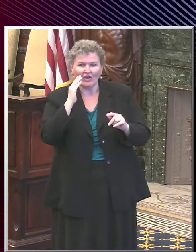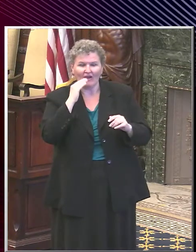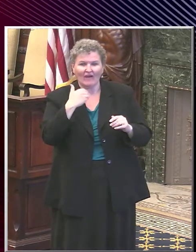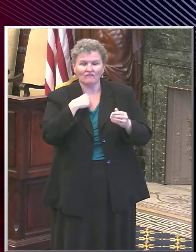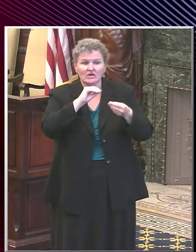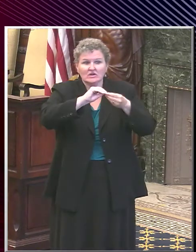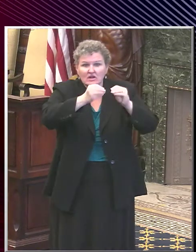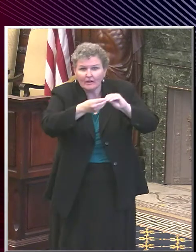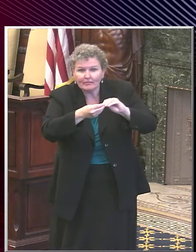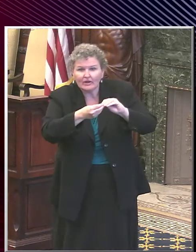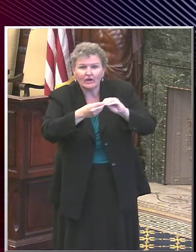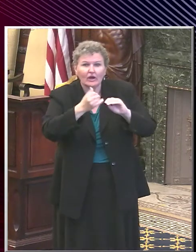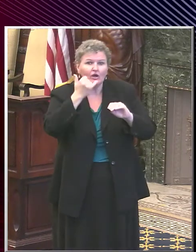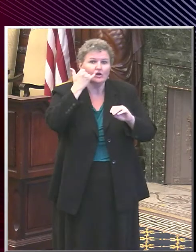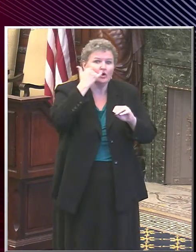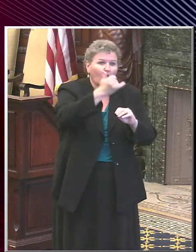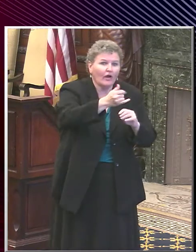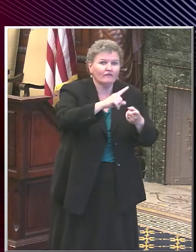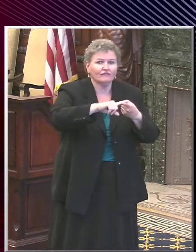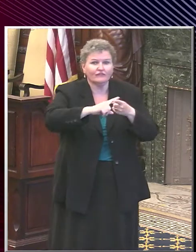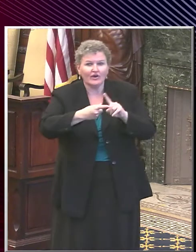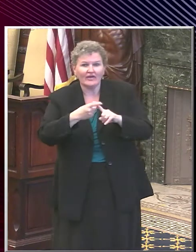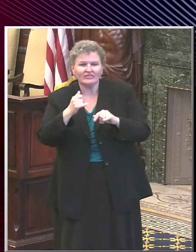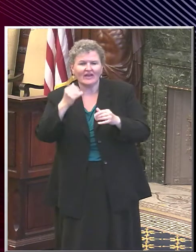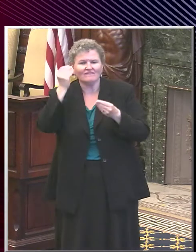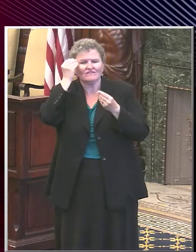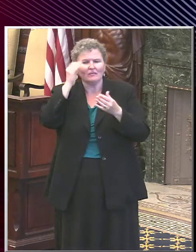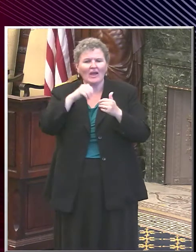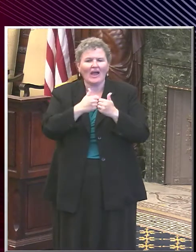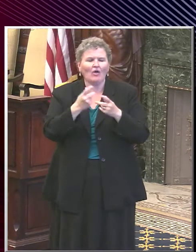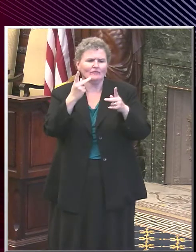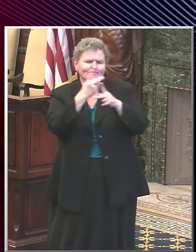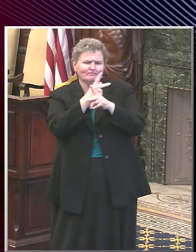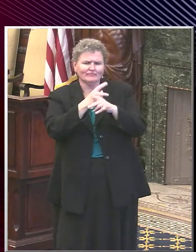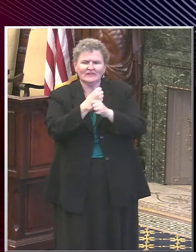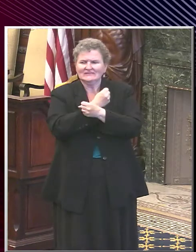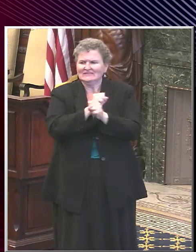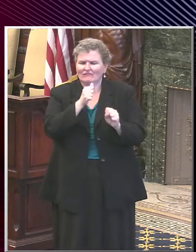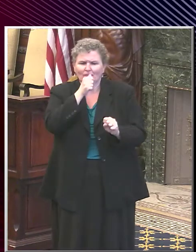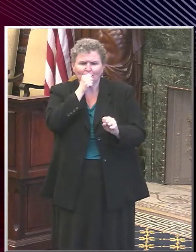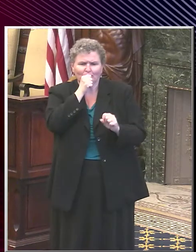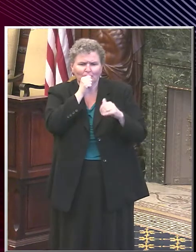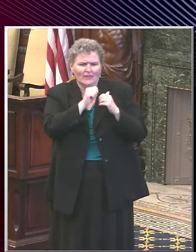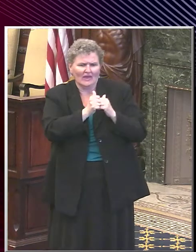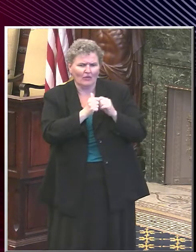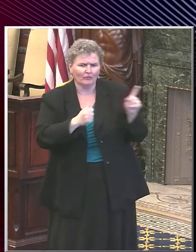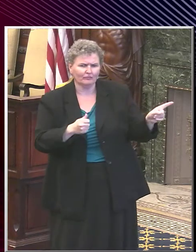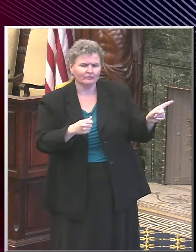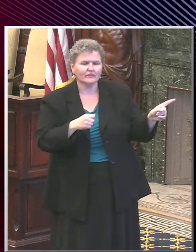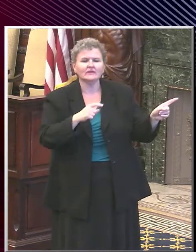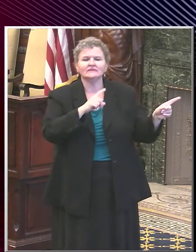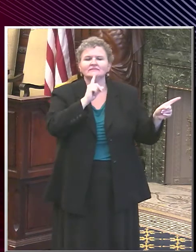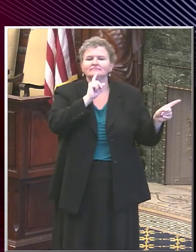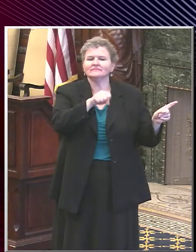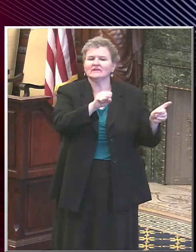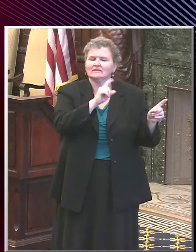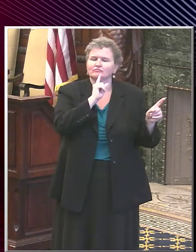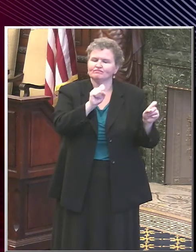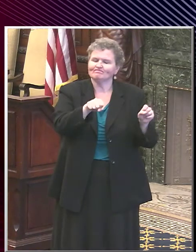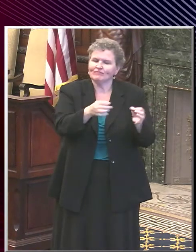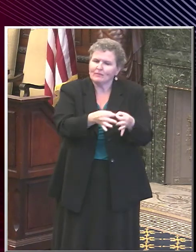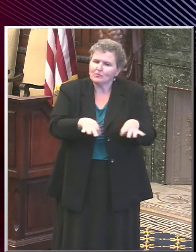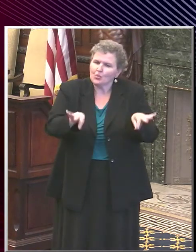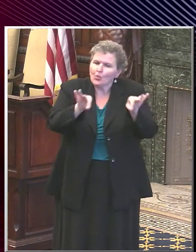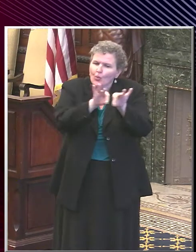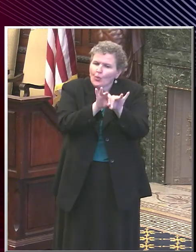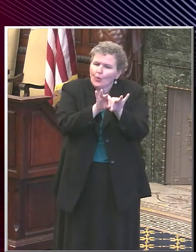their friends, like, what are you doing with this information and how are you keeping it safe? Yeah, so thanks for asking that question, because that really is important. The information we